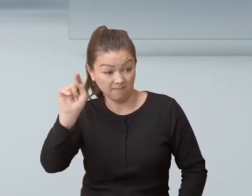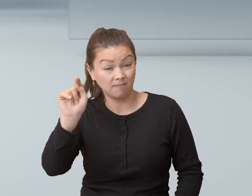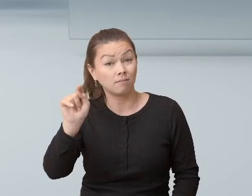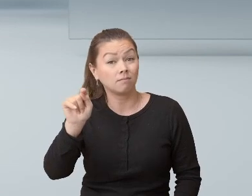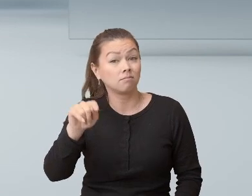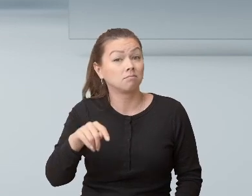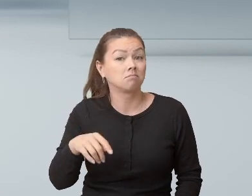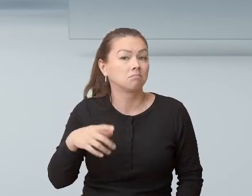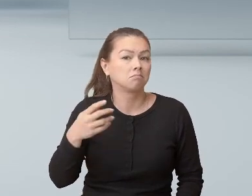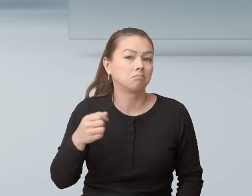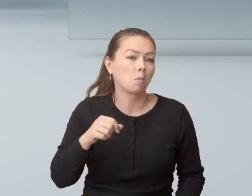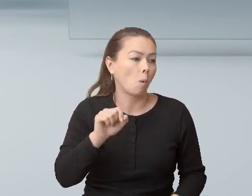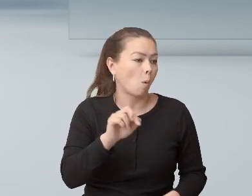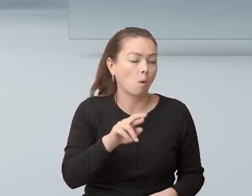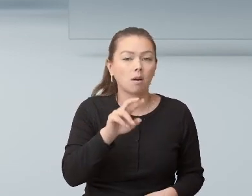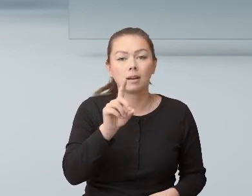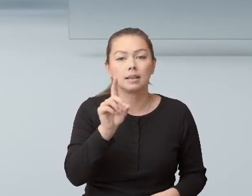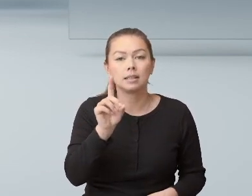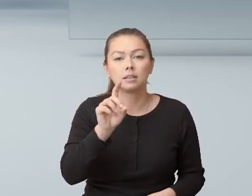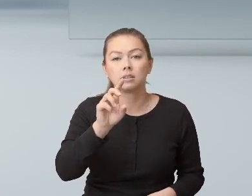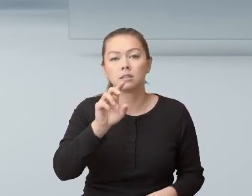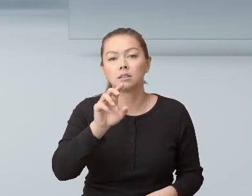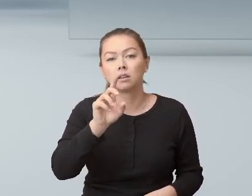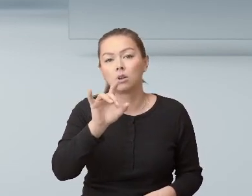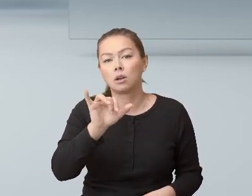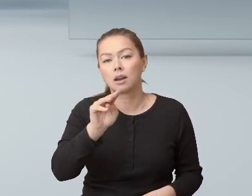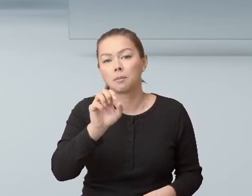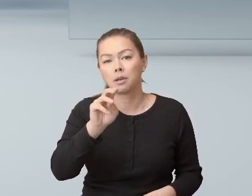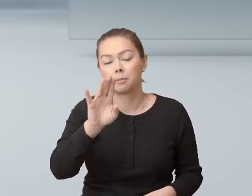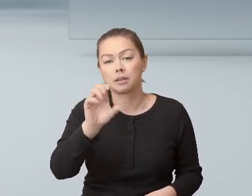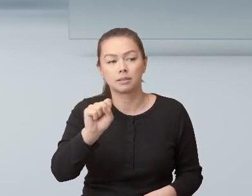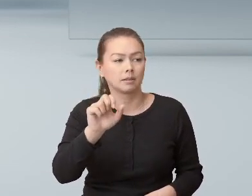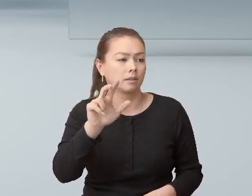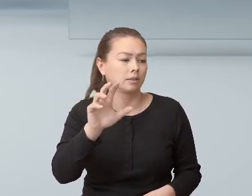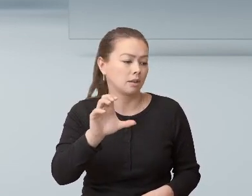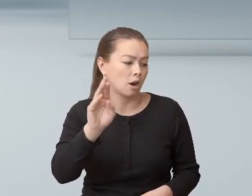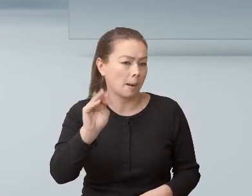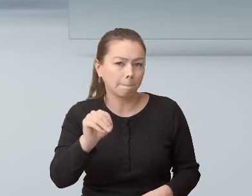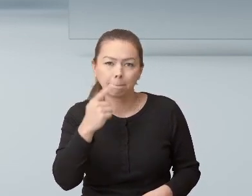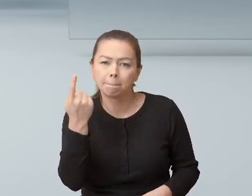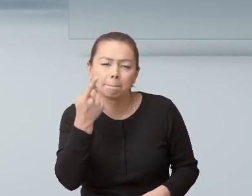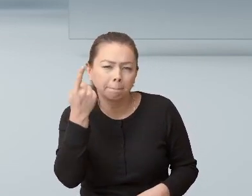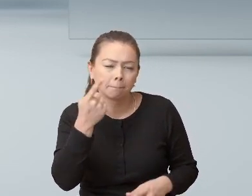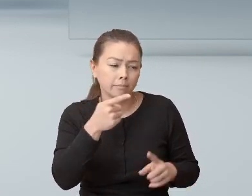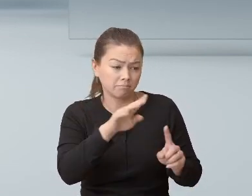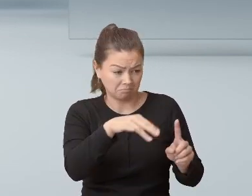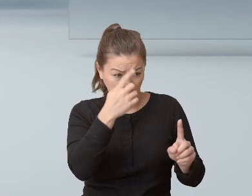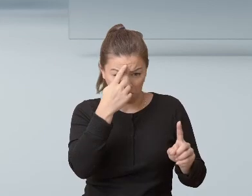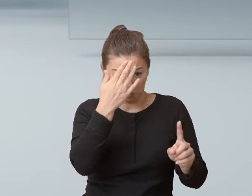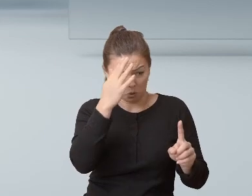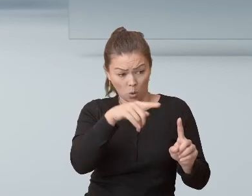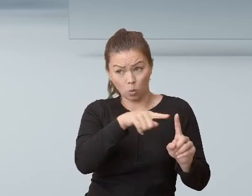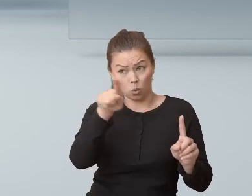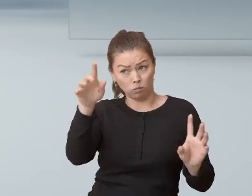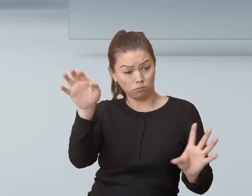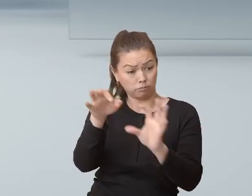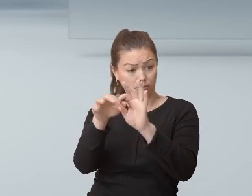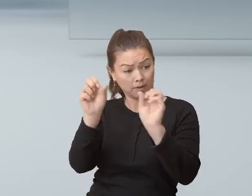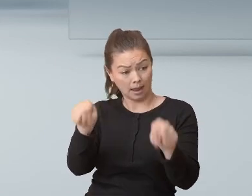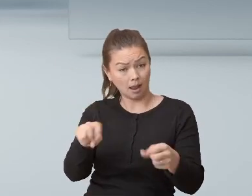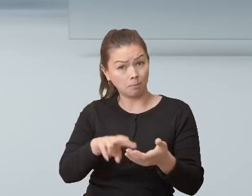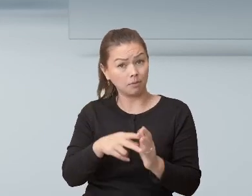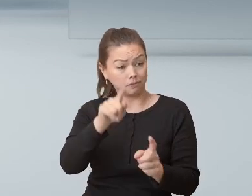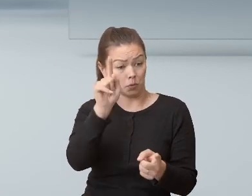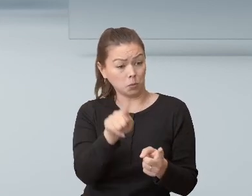in, Dynamics CRM or Dynamics Sales, and it has a native integration. You can do away with a lot of technical debt